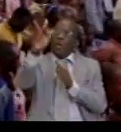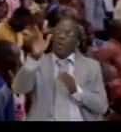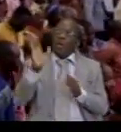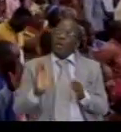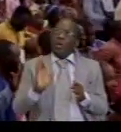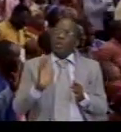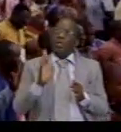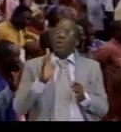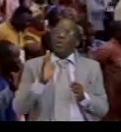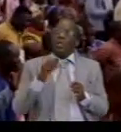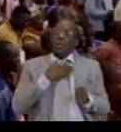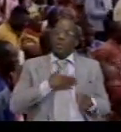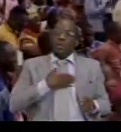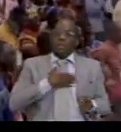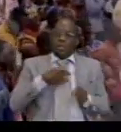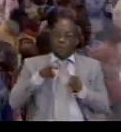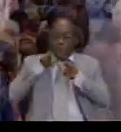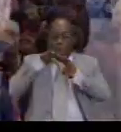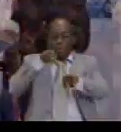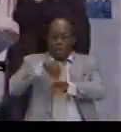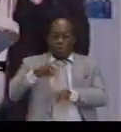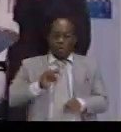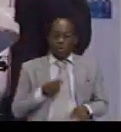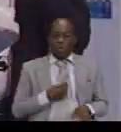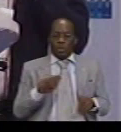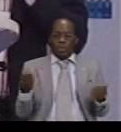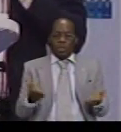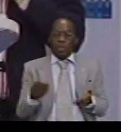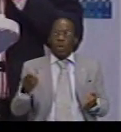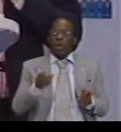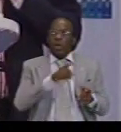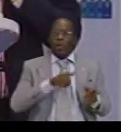here. Lord, we want to see you.